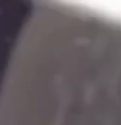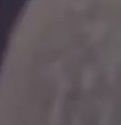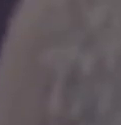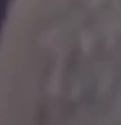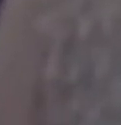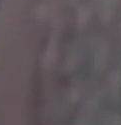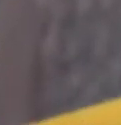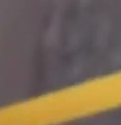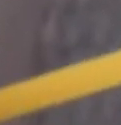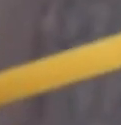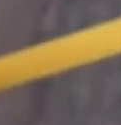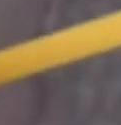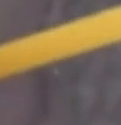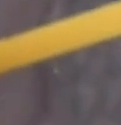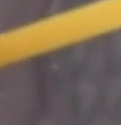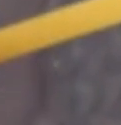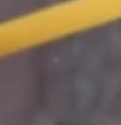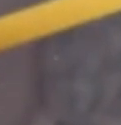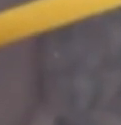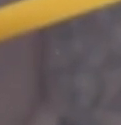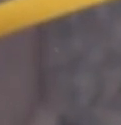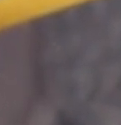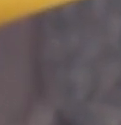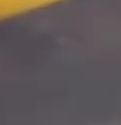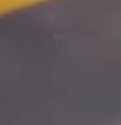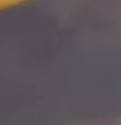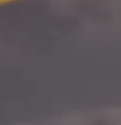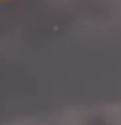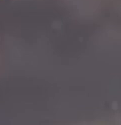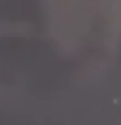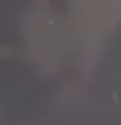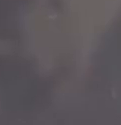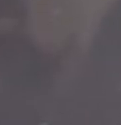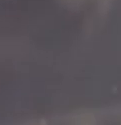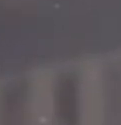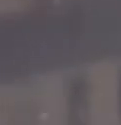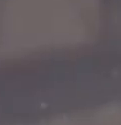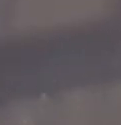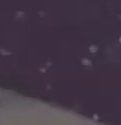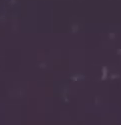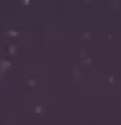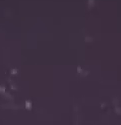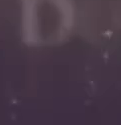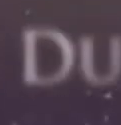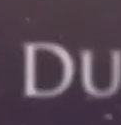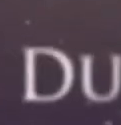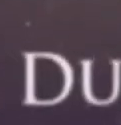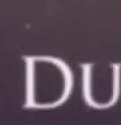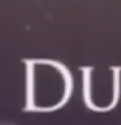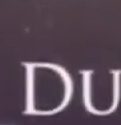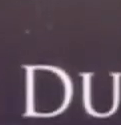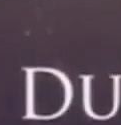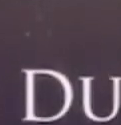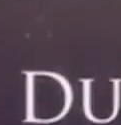As Her Majesty Queen Elizabeth celebrates her platinum anniversary on the throne, the islands of the Bahamas welcomes the Duke and Duchess of